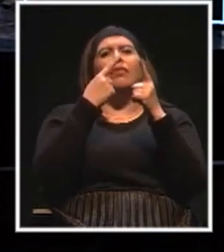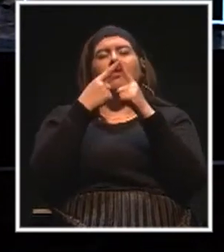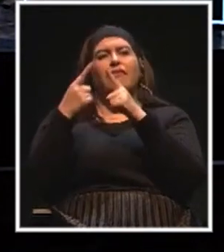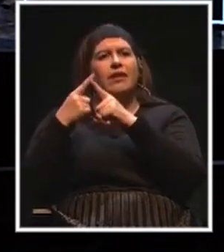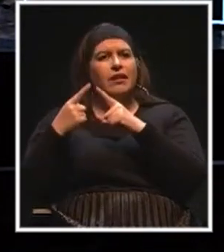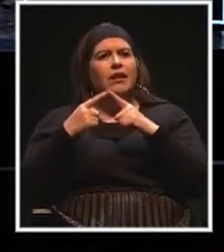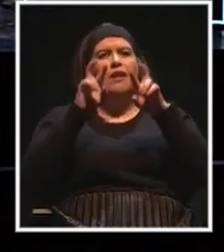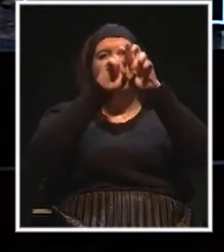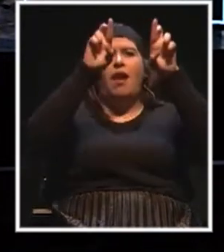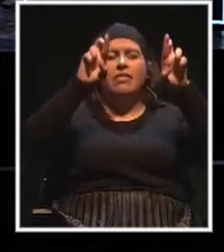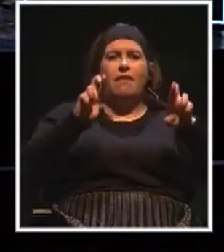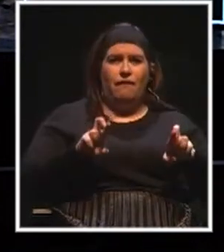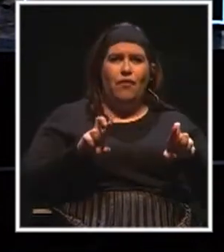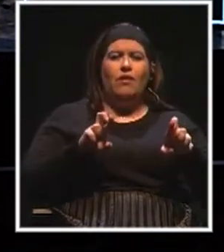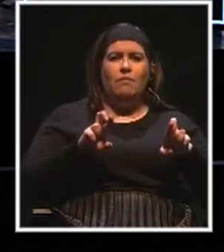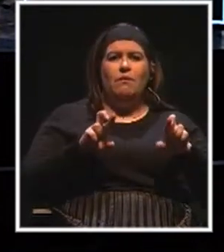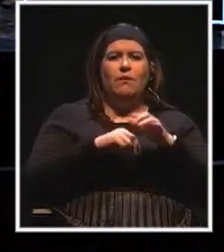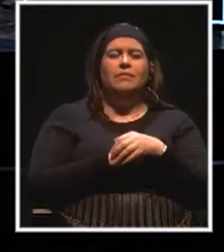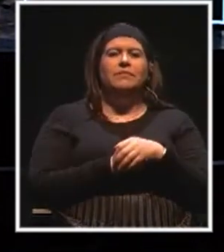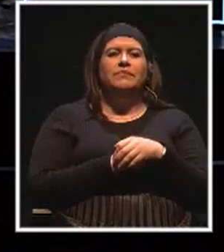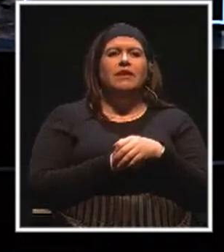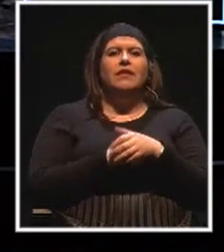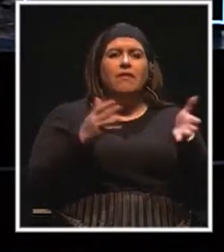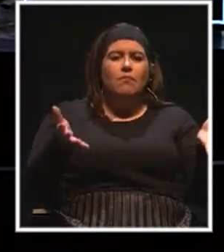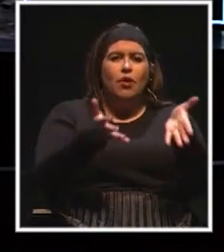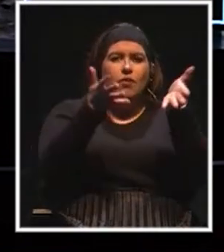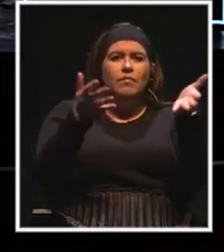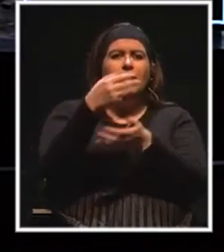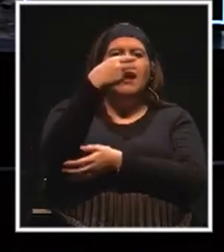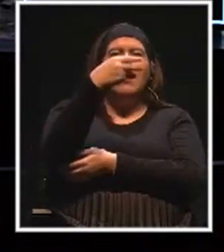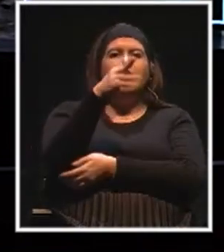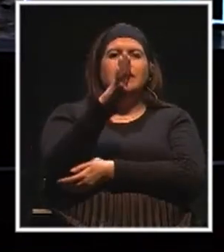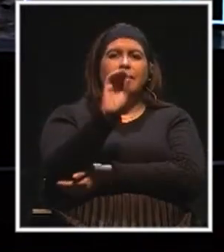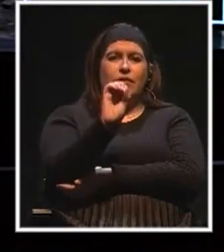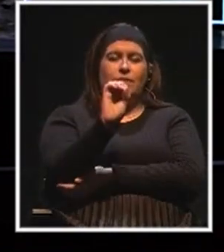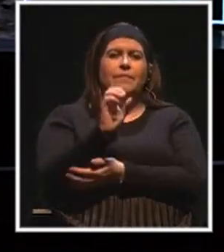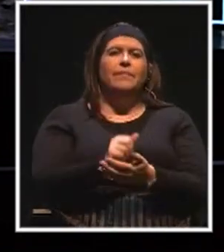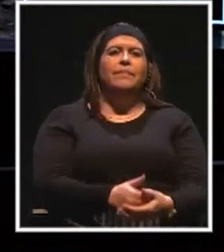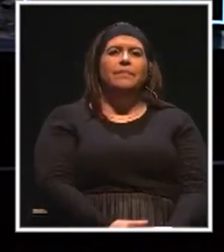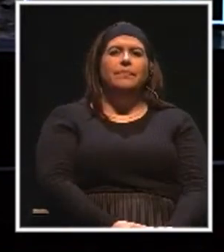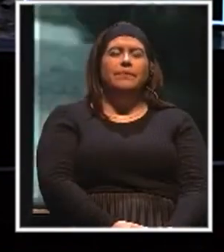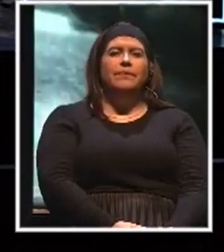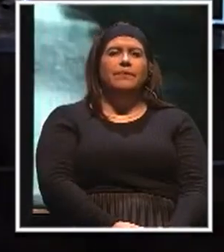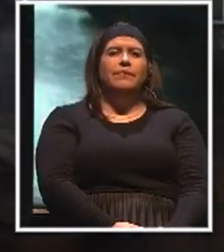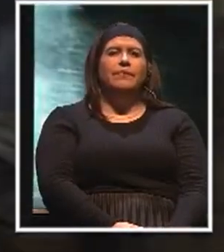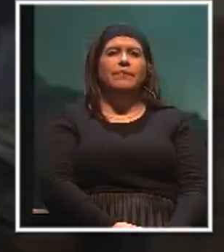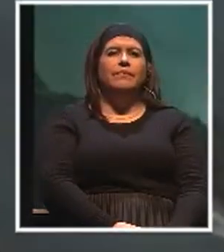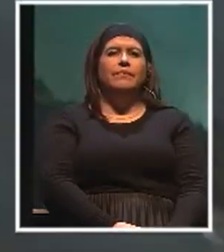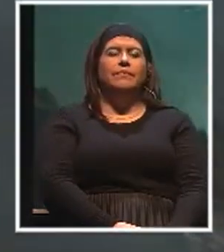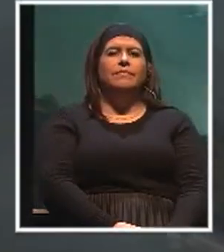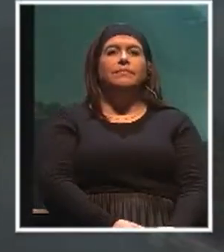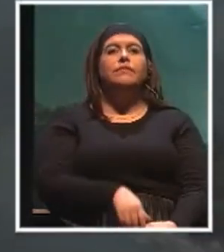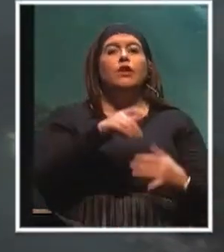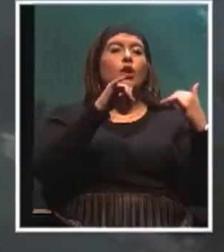air for what became known as the HBO.com Viewer's Guide for Game of Thrones. Explore even more of